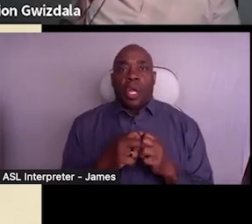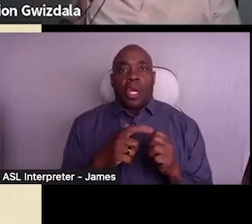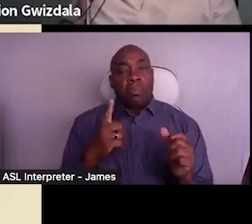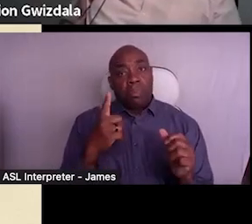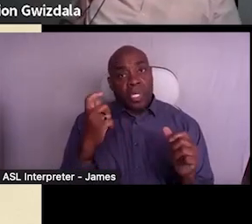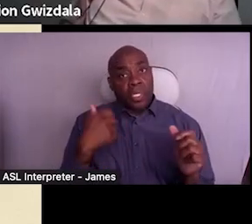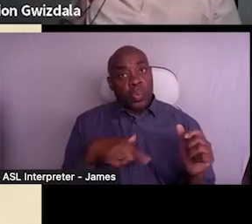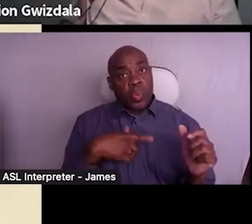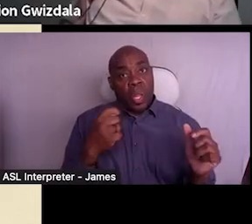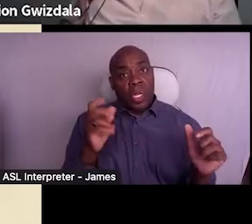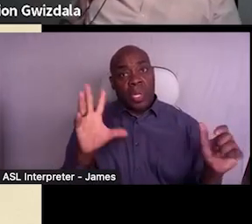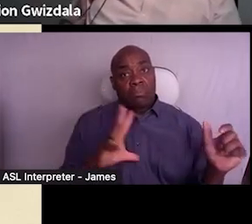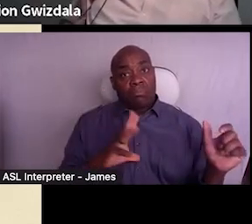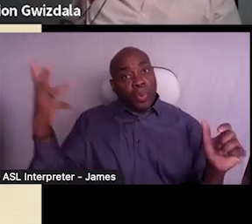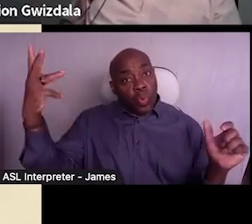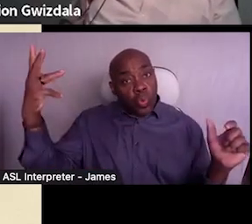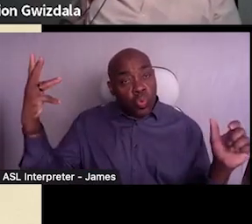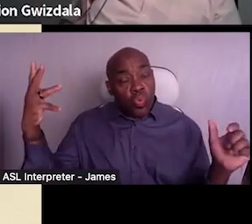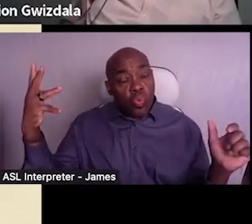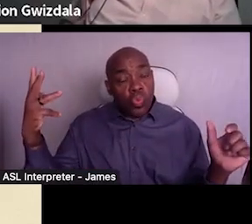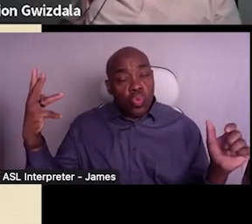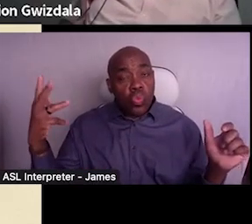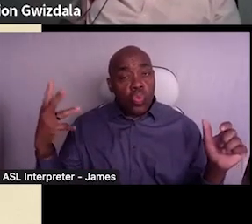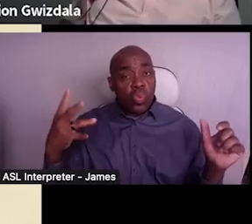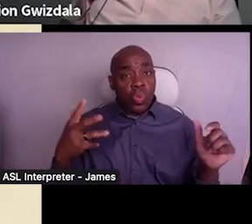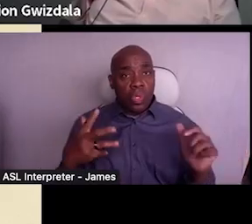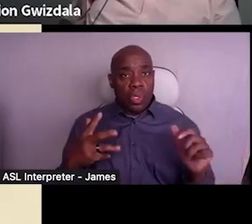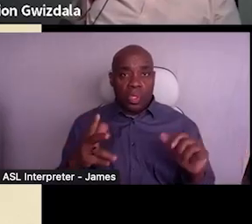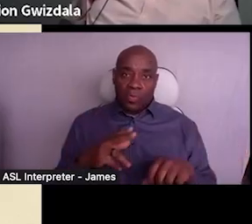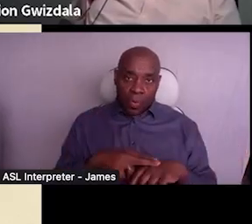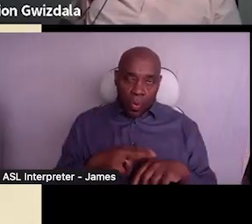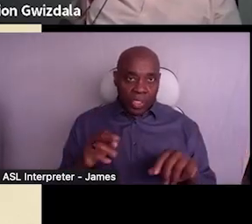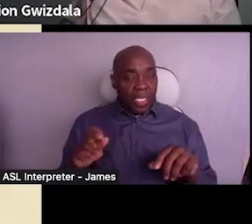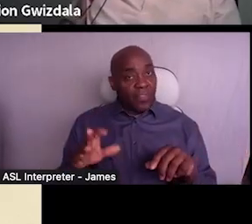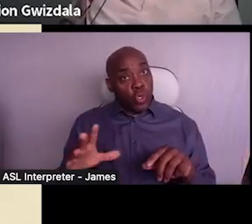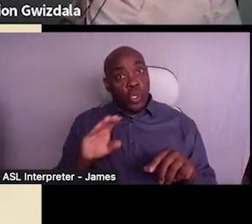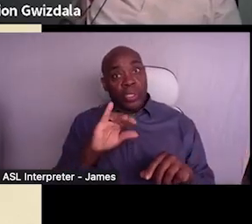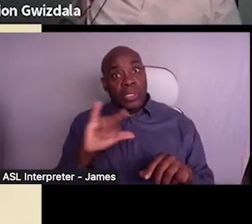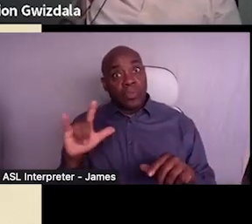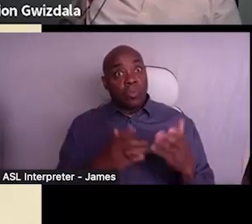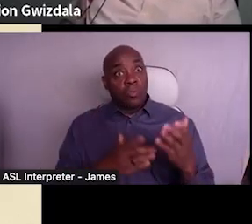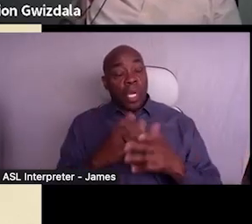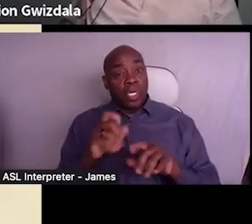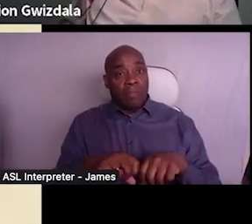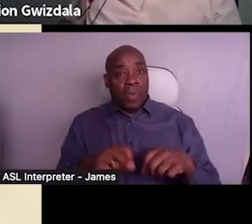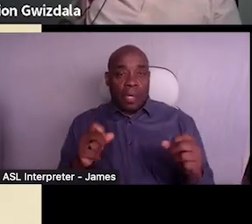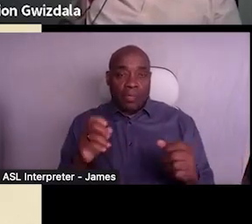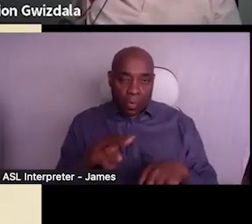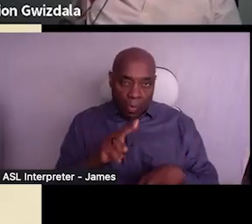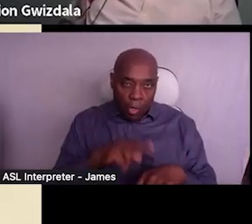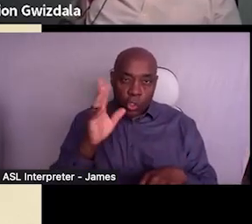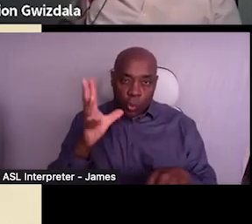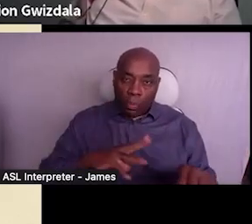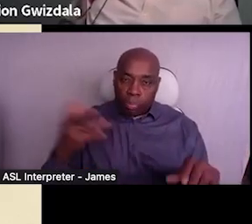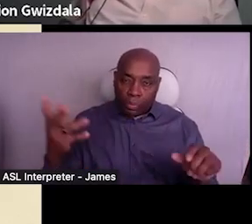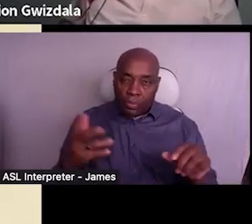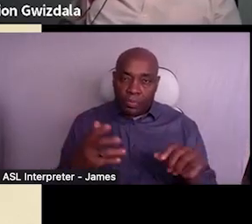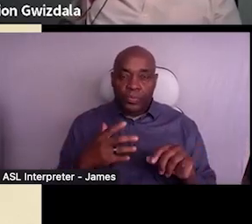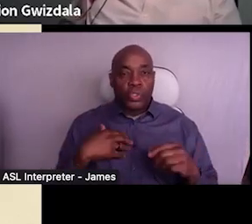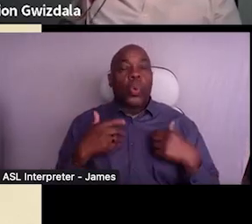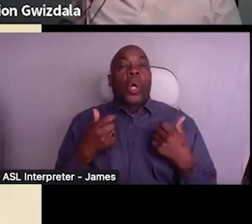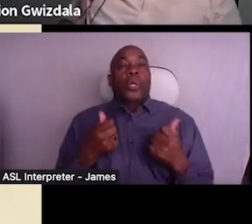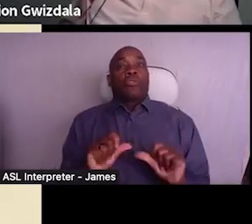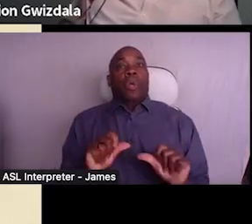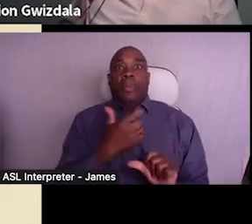indignant, and who wouldn't when their civil rights are being violated. So I do my best, and I